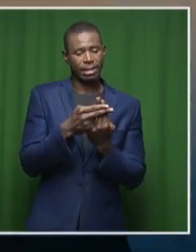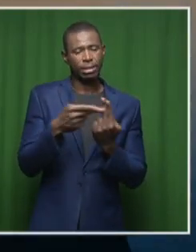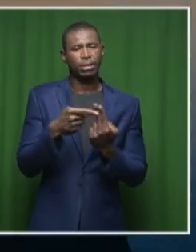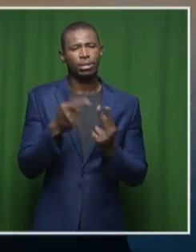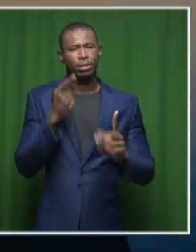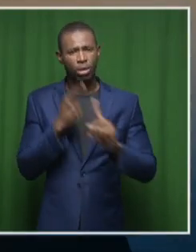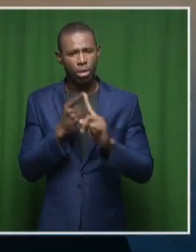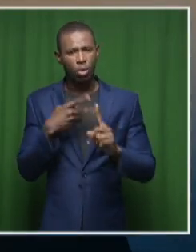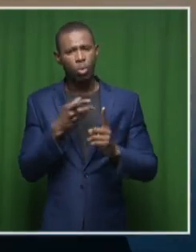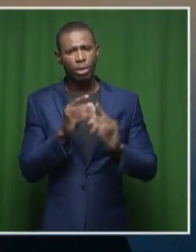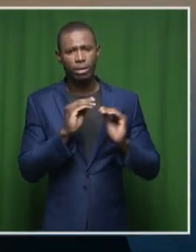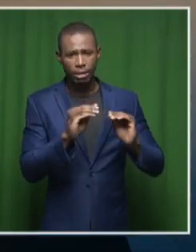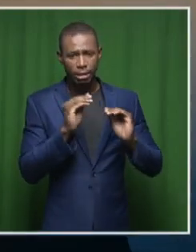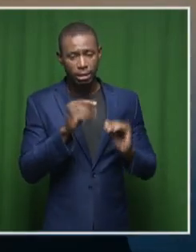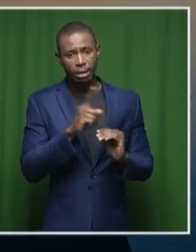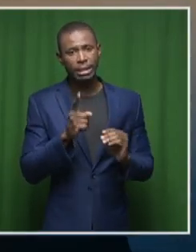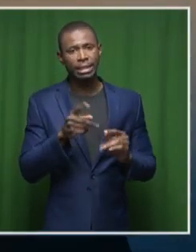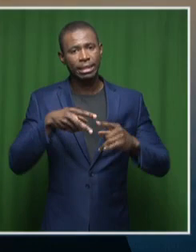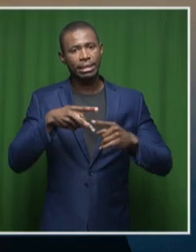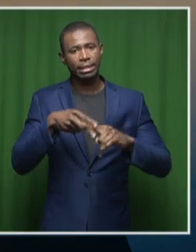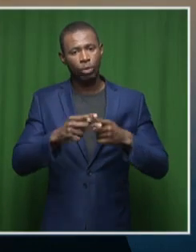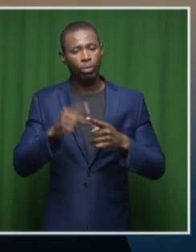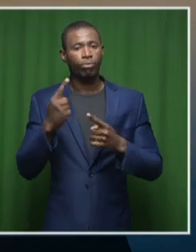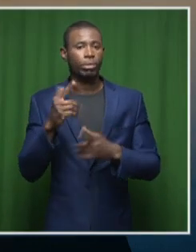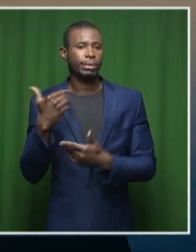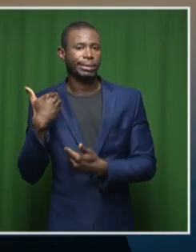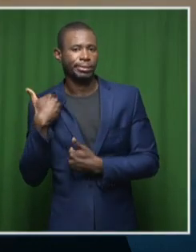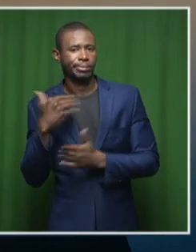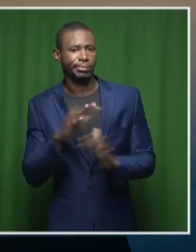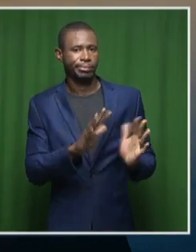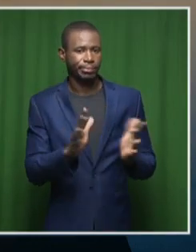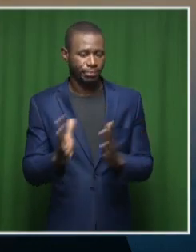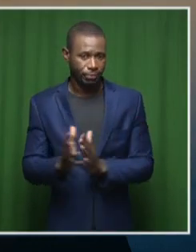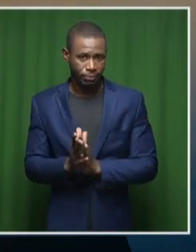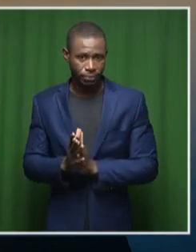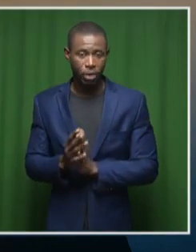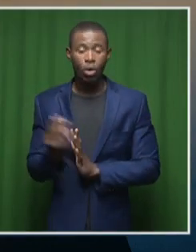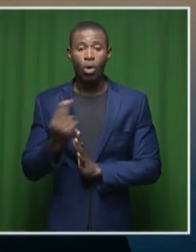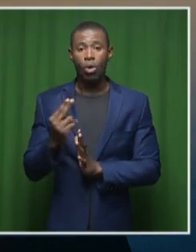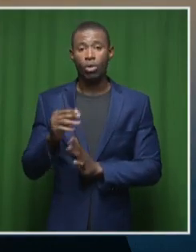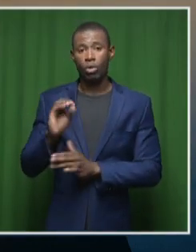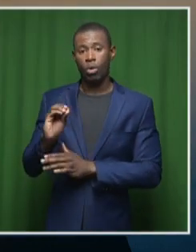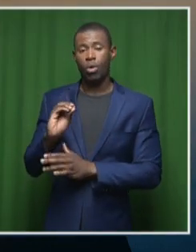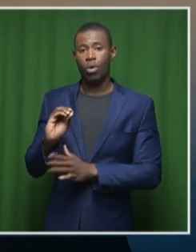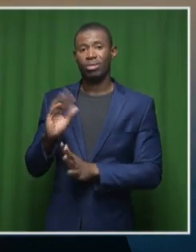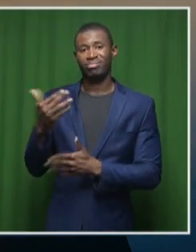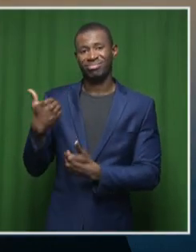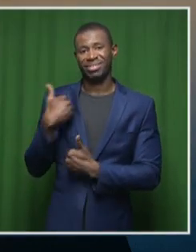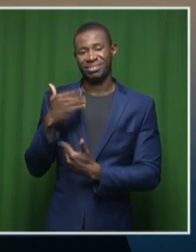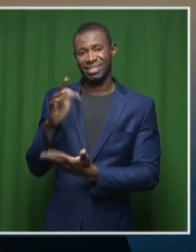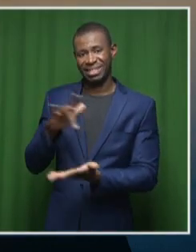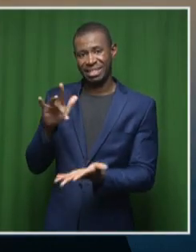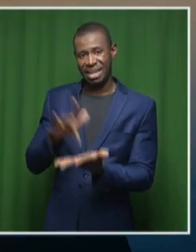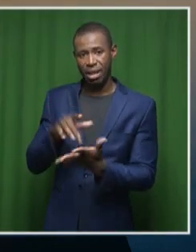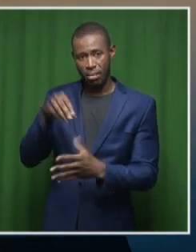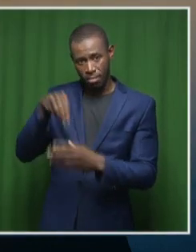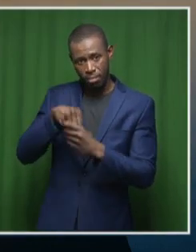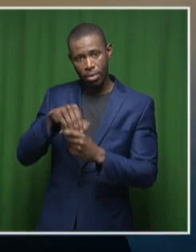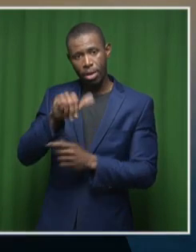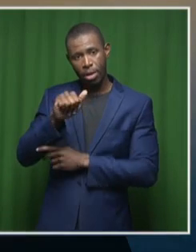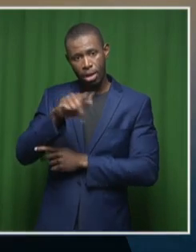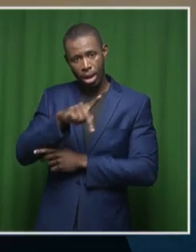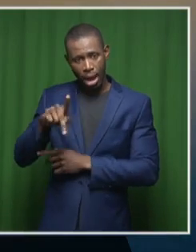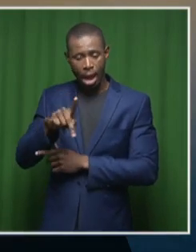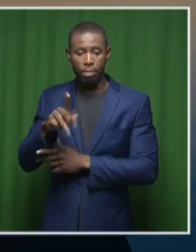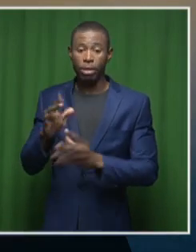people about these safety tools that we have on the platform. And then we have our safety center, which you can find through the app, and you can also find it in the